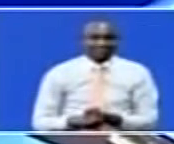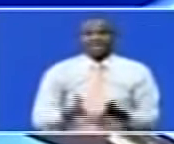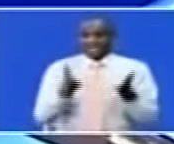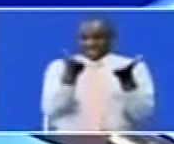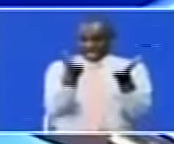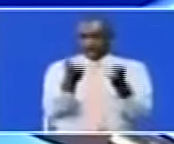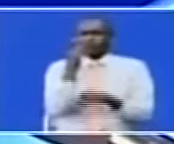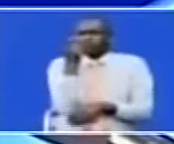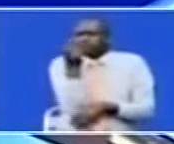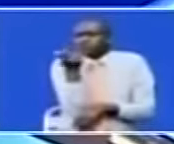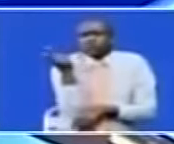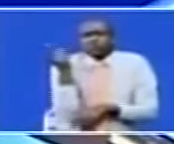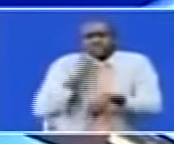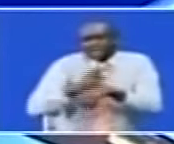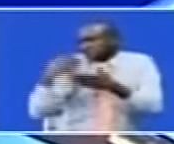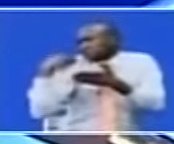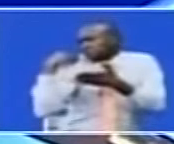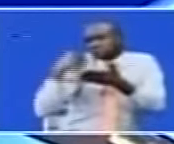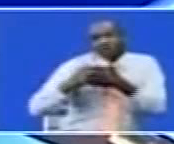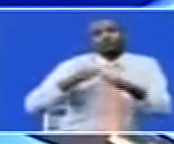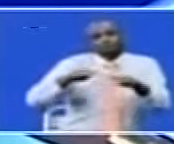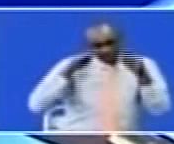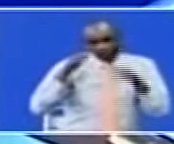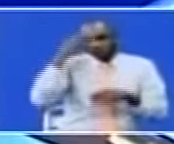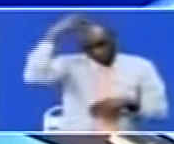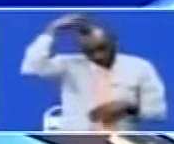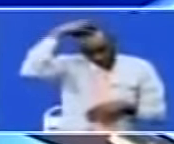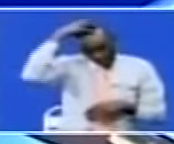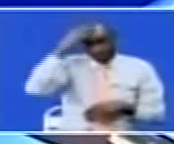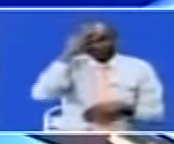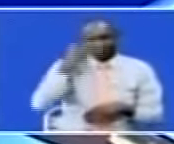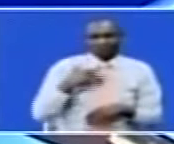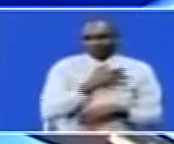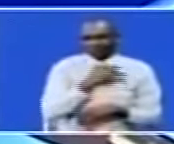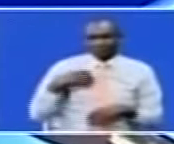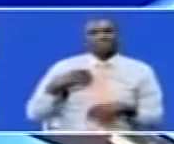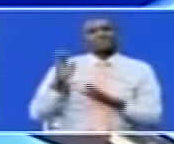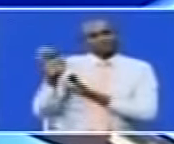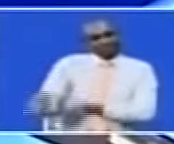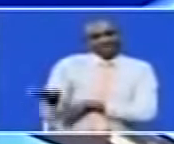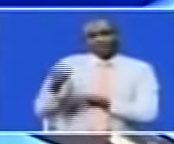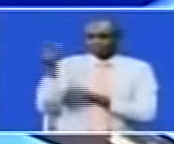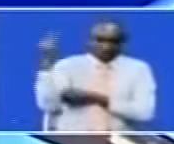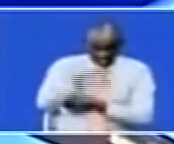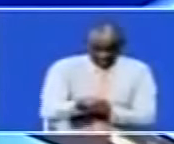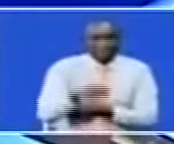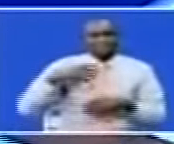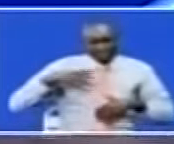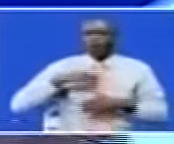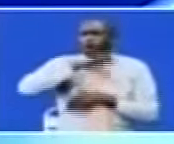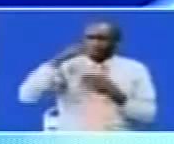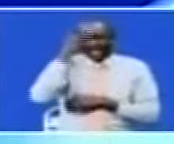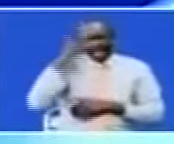Well, it's just a few days before Pope Francis makes his way to Kenya. Of course, all Catholics are eager, looking forward to that visit.